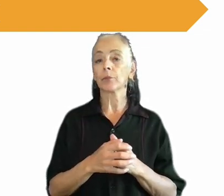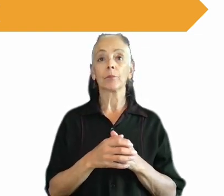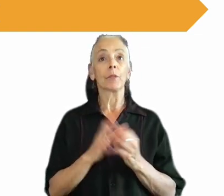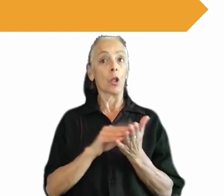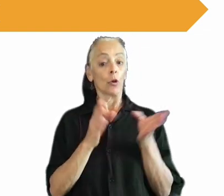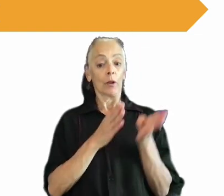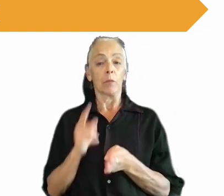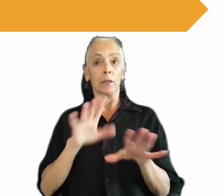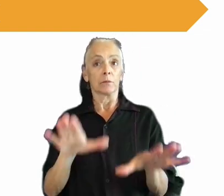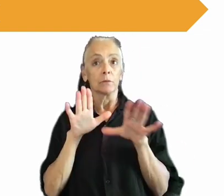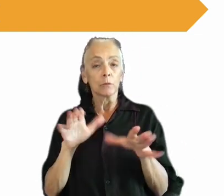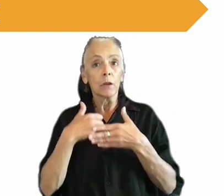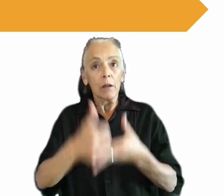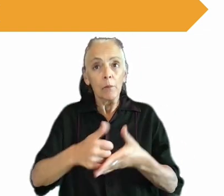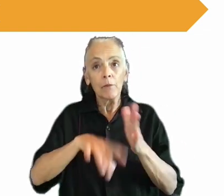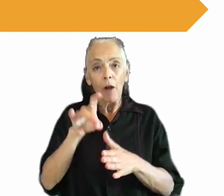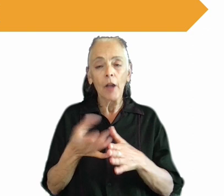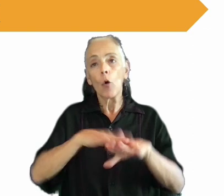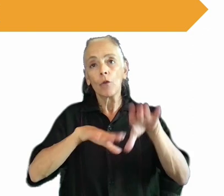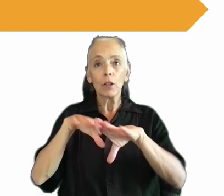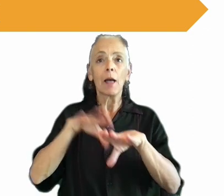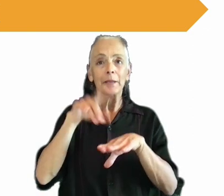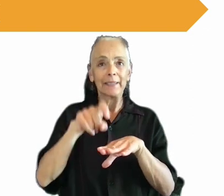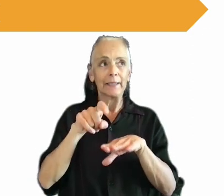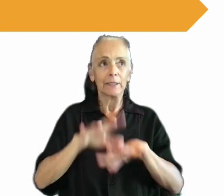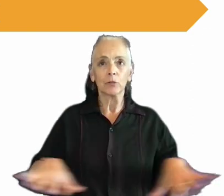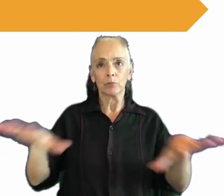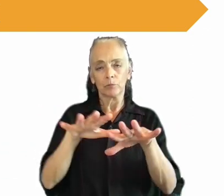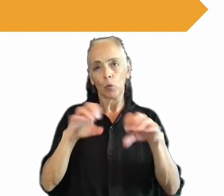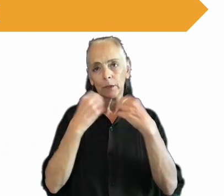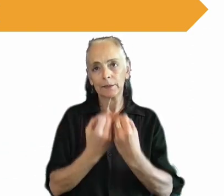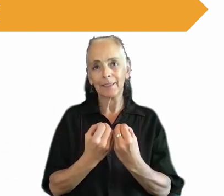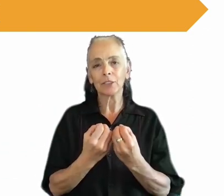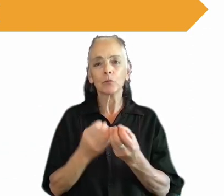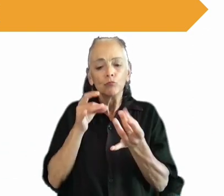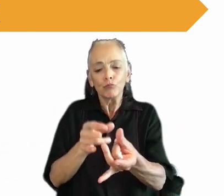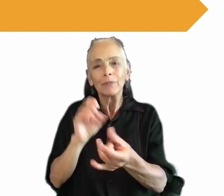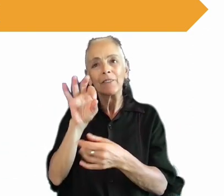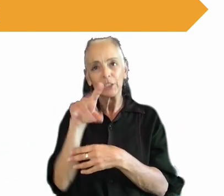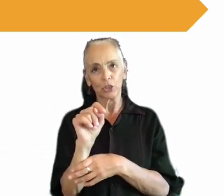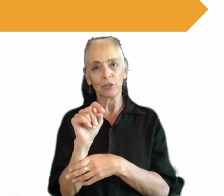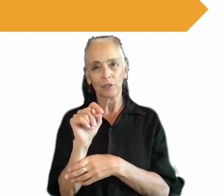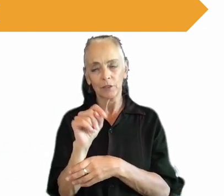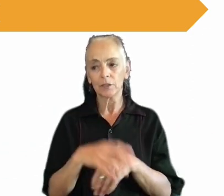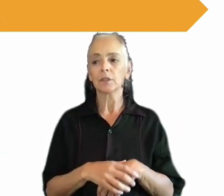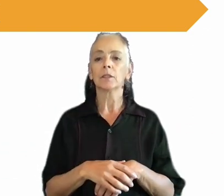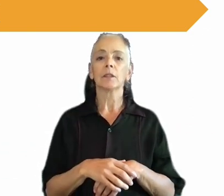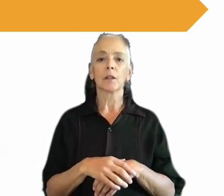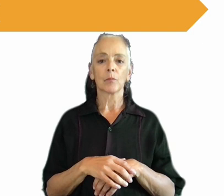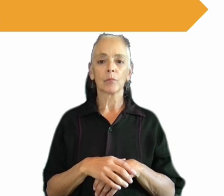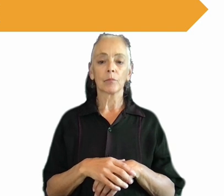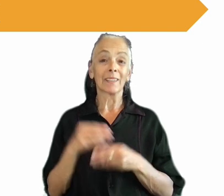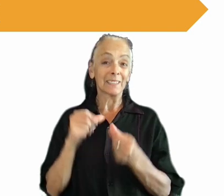great for helping you find overlapping needs across your organization right being efficiency being efficient spending a little